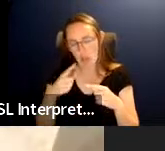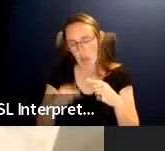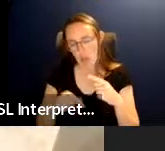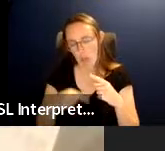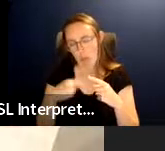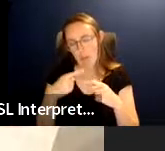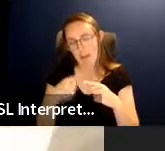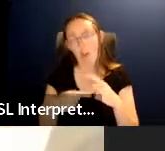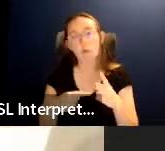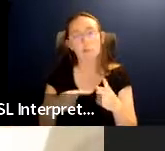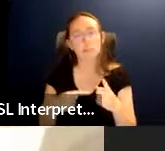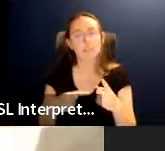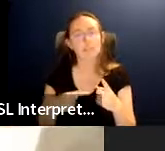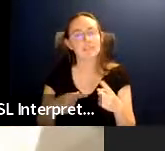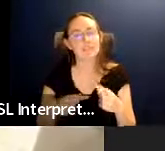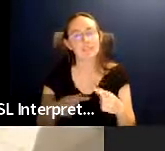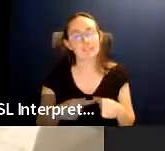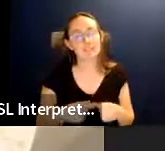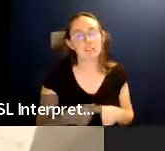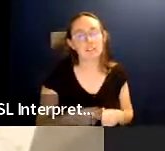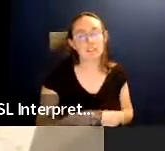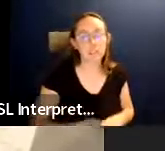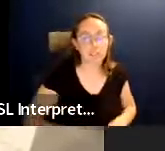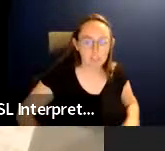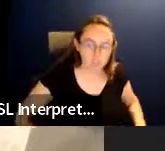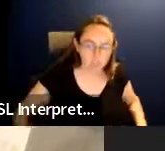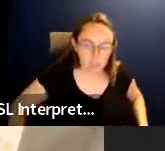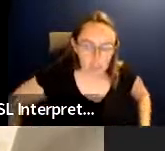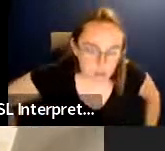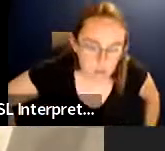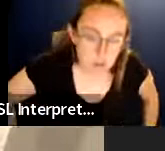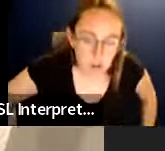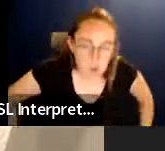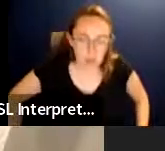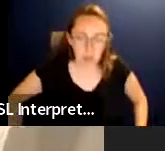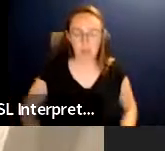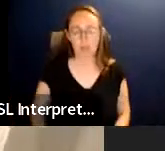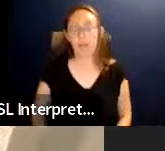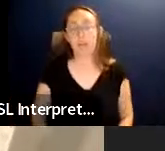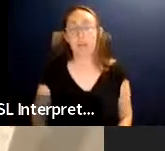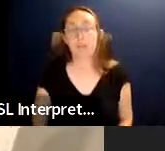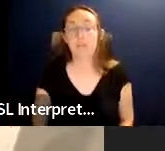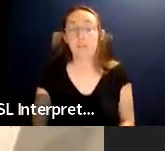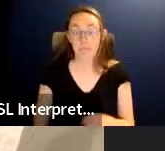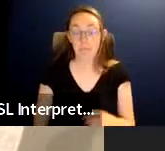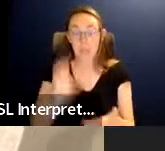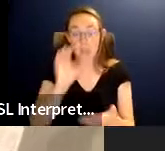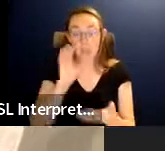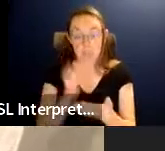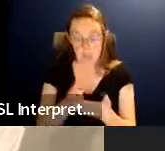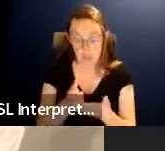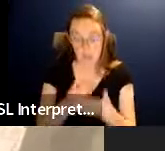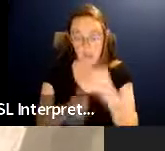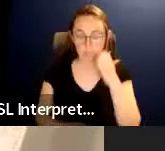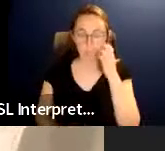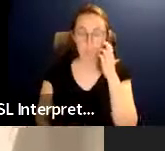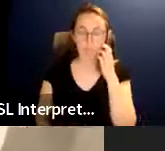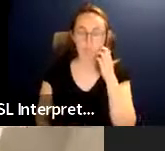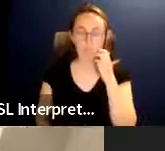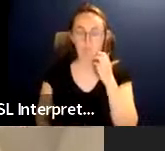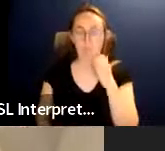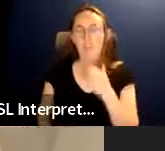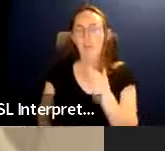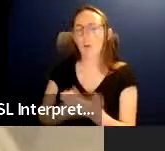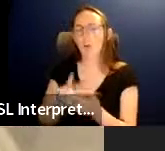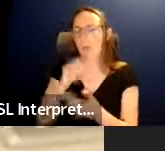Must be a video. All right, so what I'm showing here in this particular picture. So when it came in the mail, it was